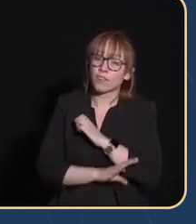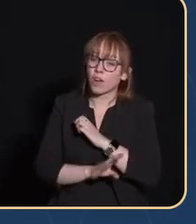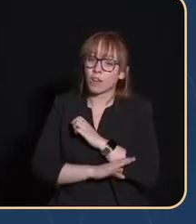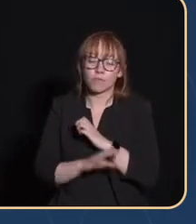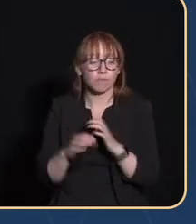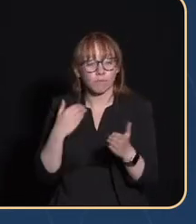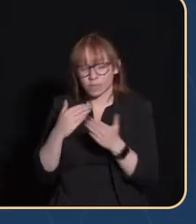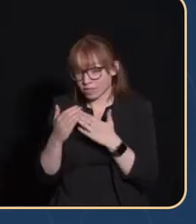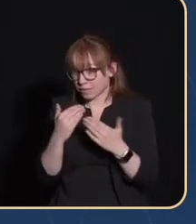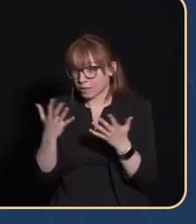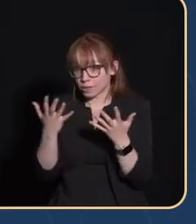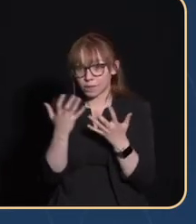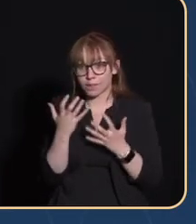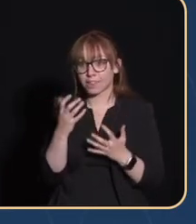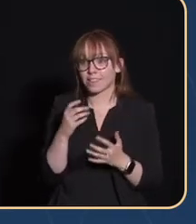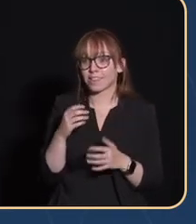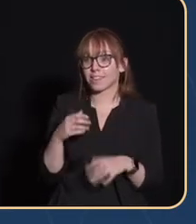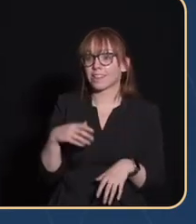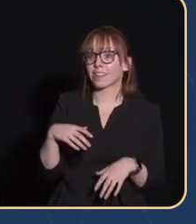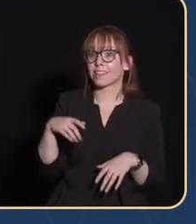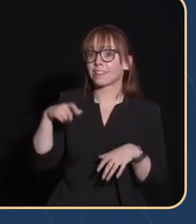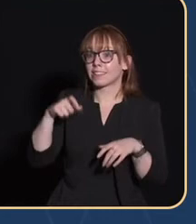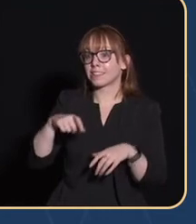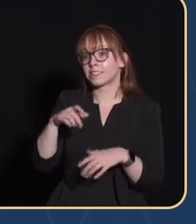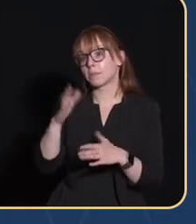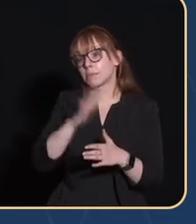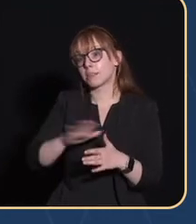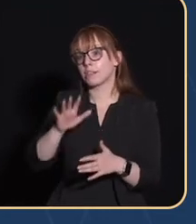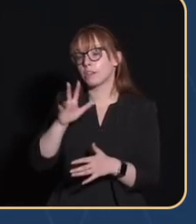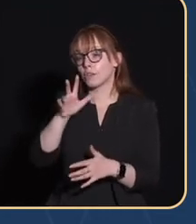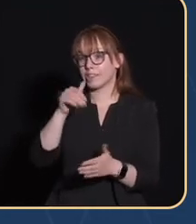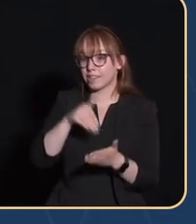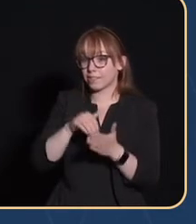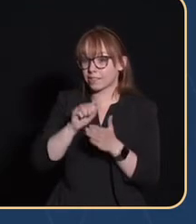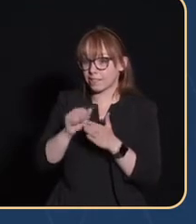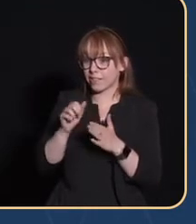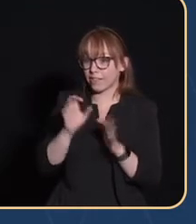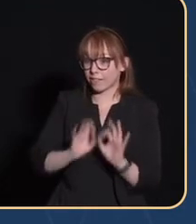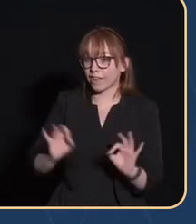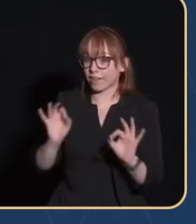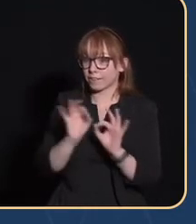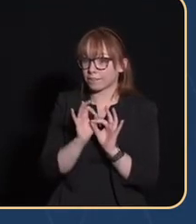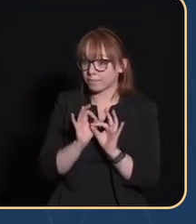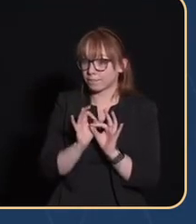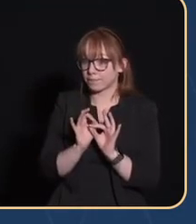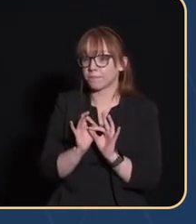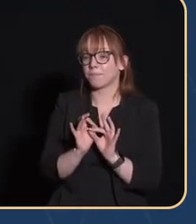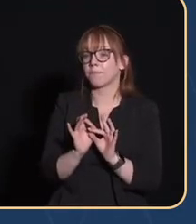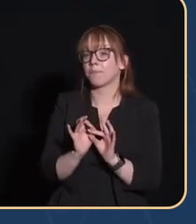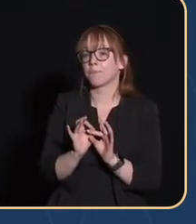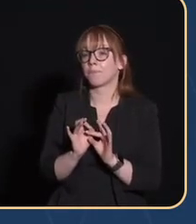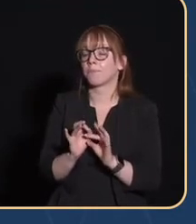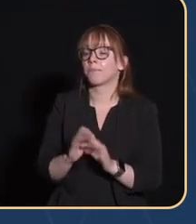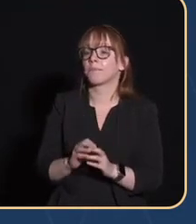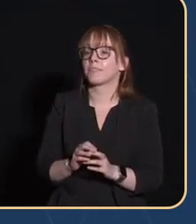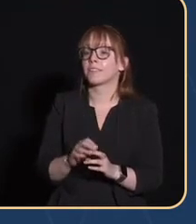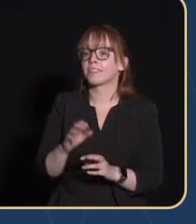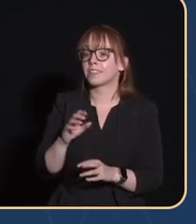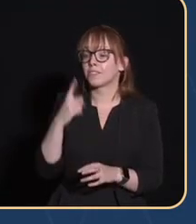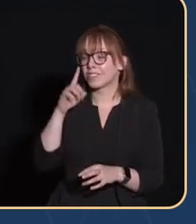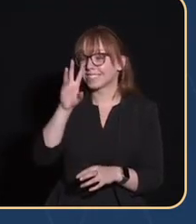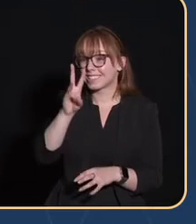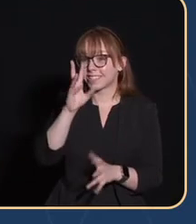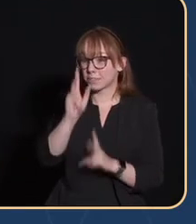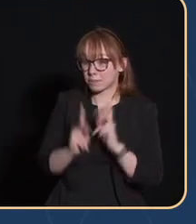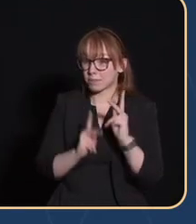a big deal. The current bid is $1,000. It's about a $3,000 value is what I typically would sell this item for in our community. Again, it's for 6 people.